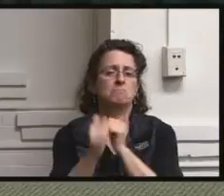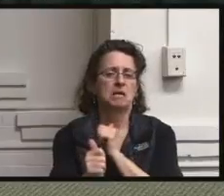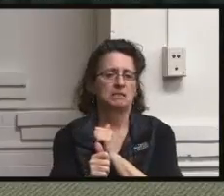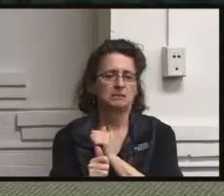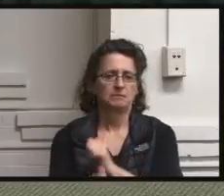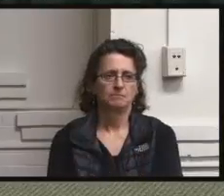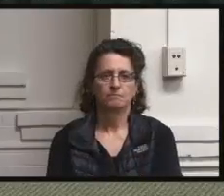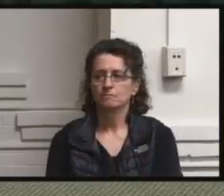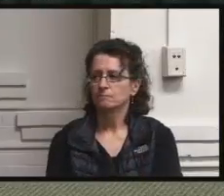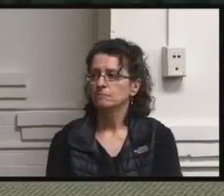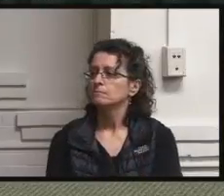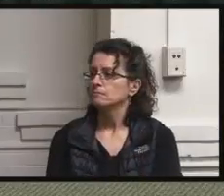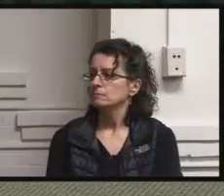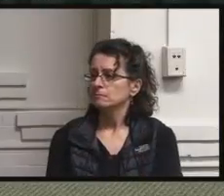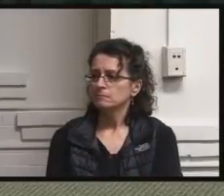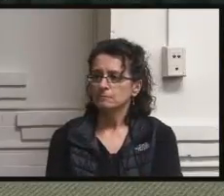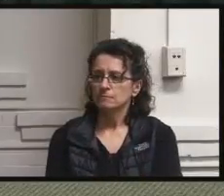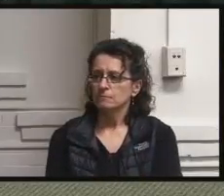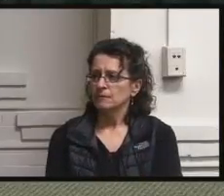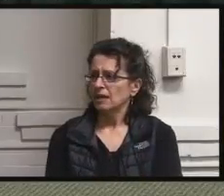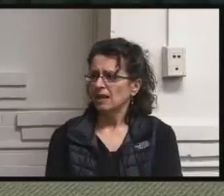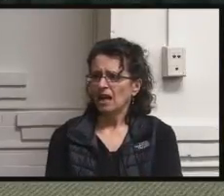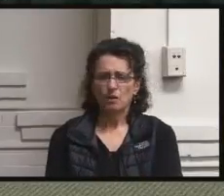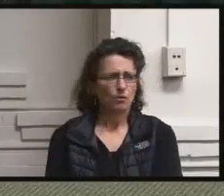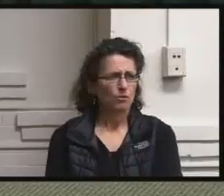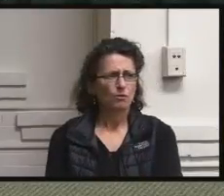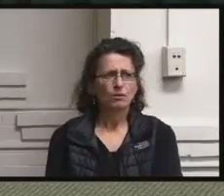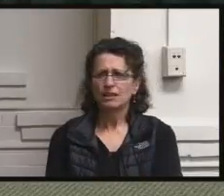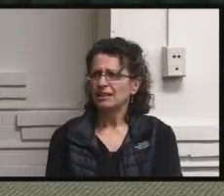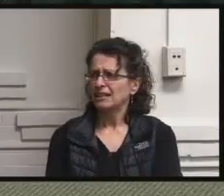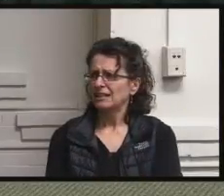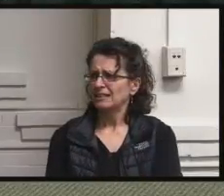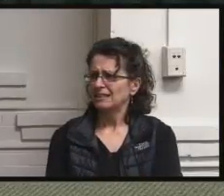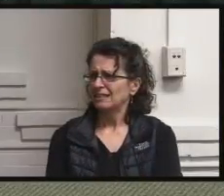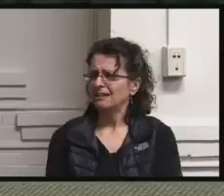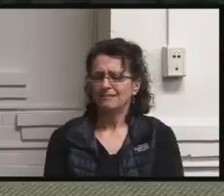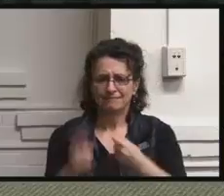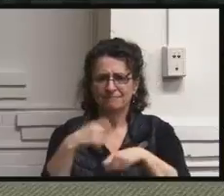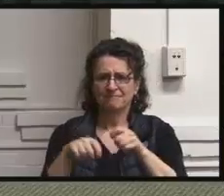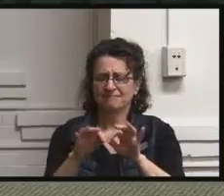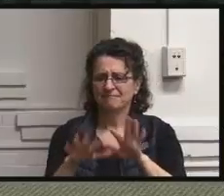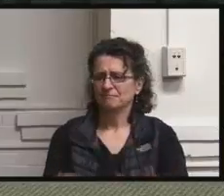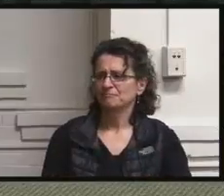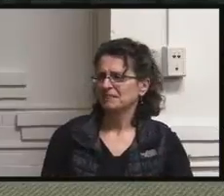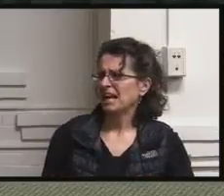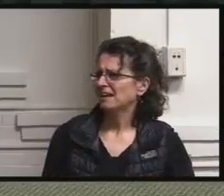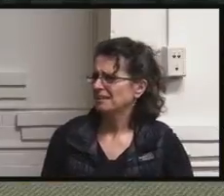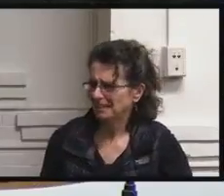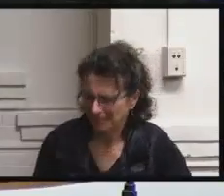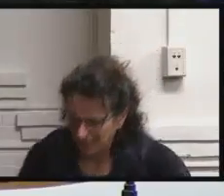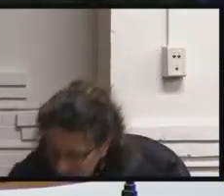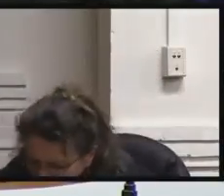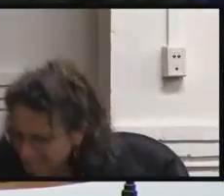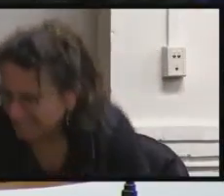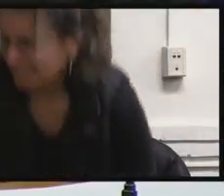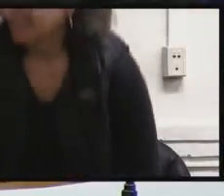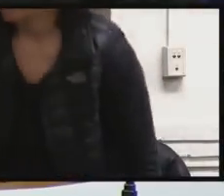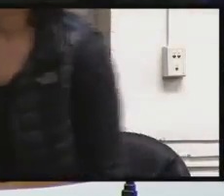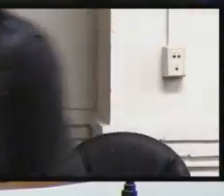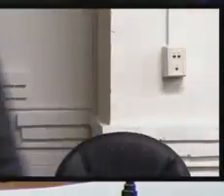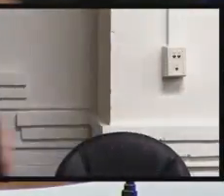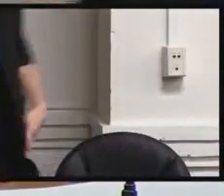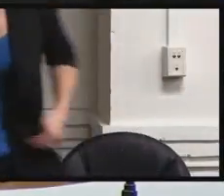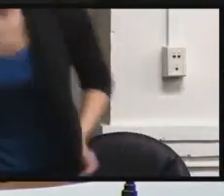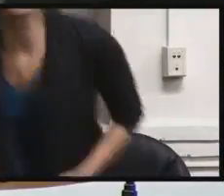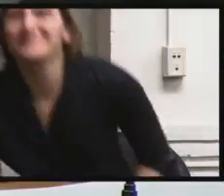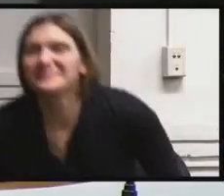5-0. Thank you. Next matter on the agenda is the Green